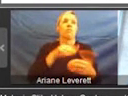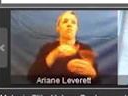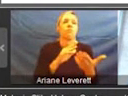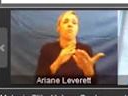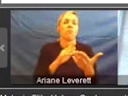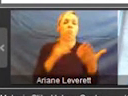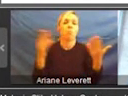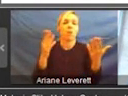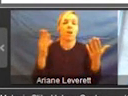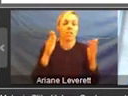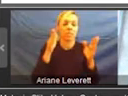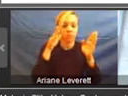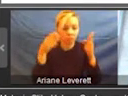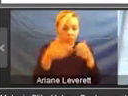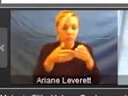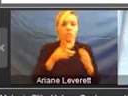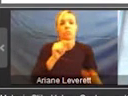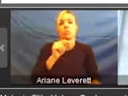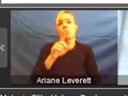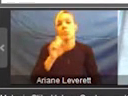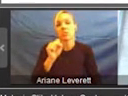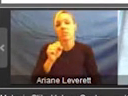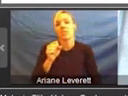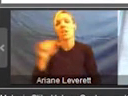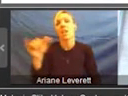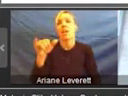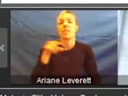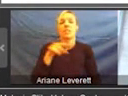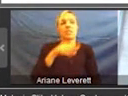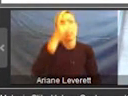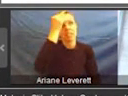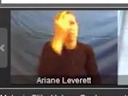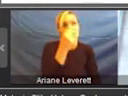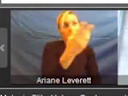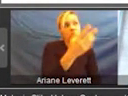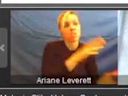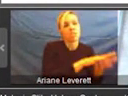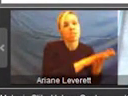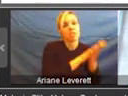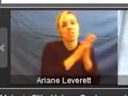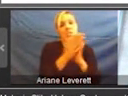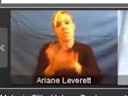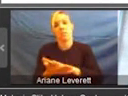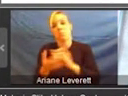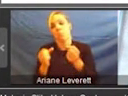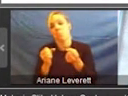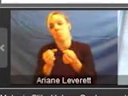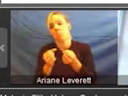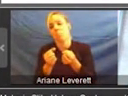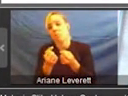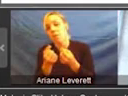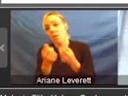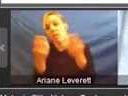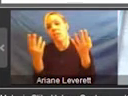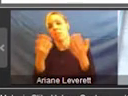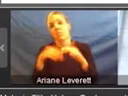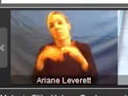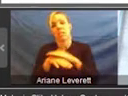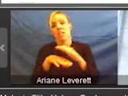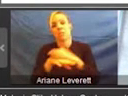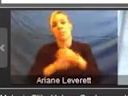mentioned, translating information into multiple accessible formats. But